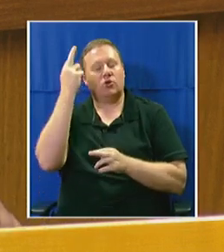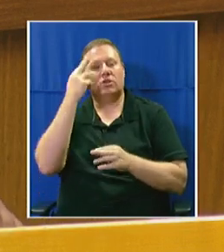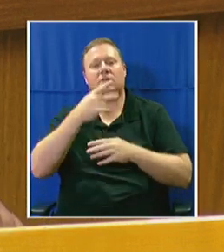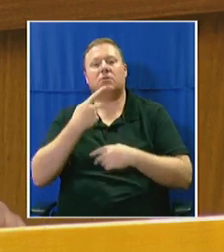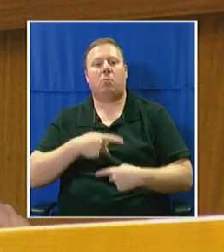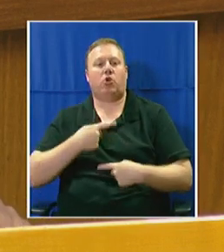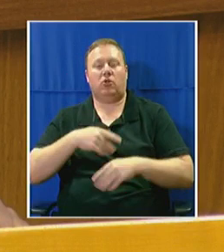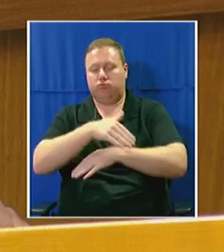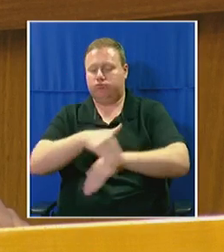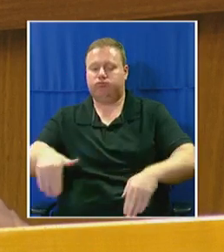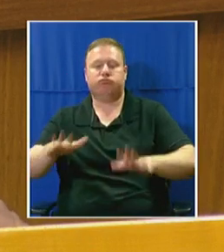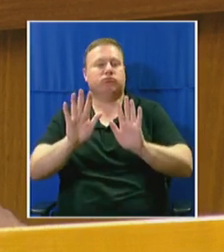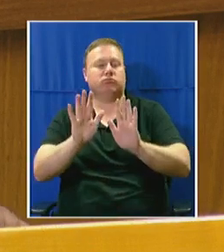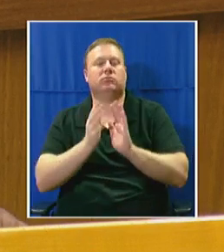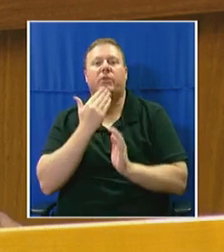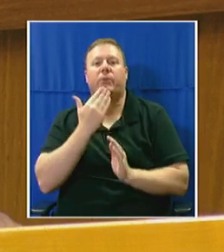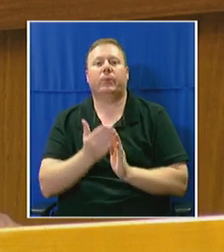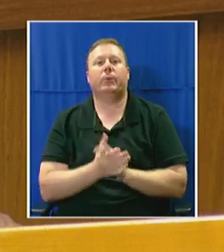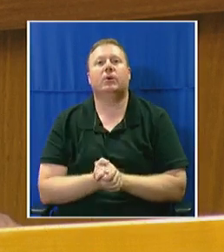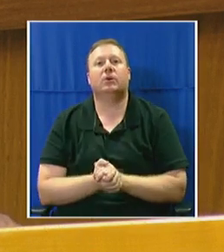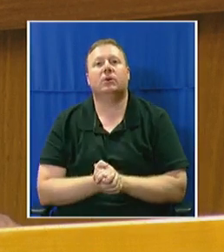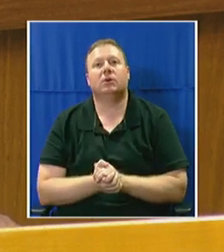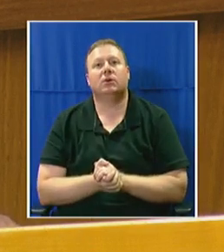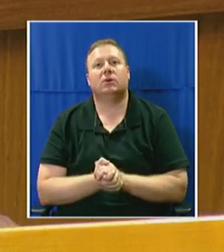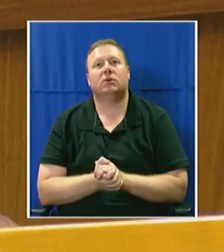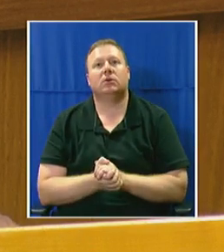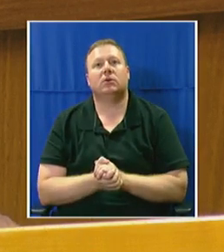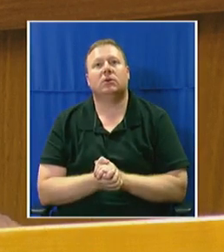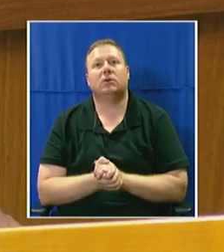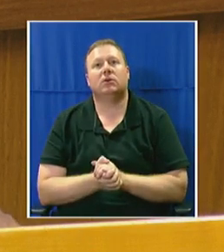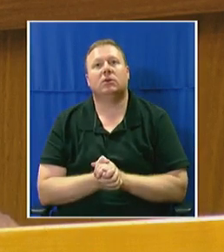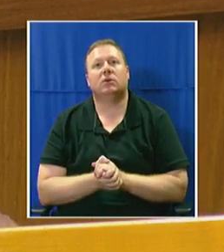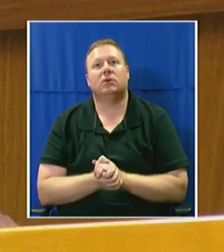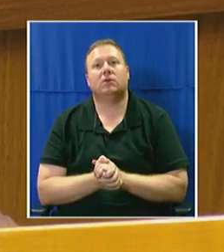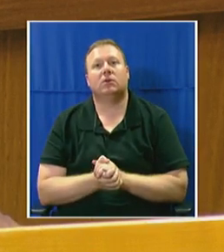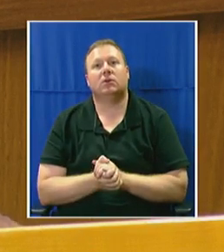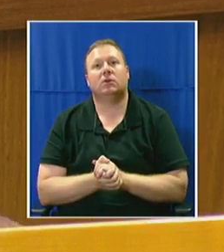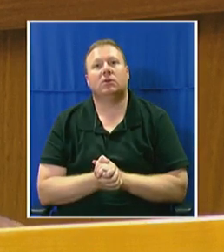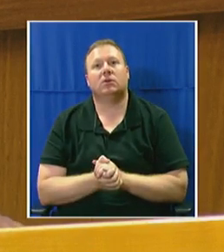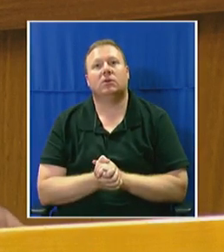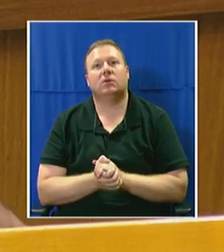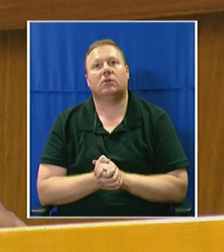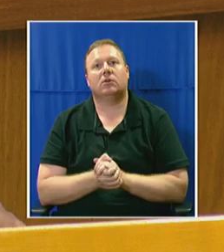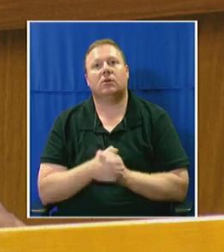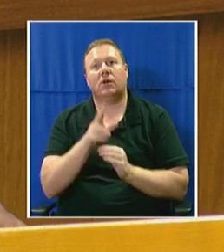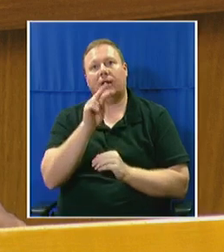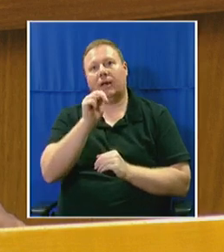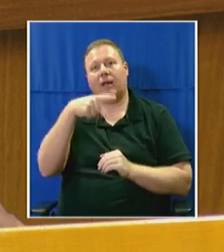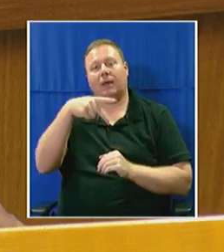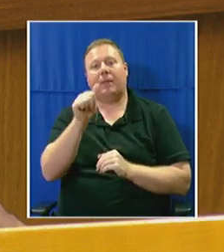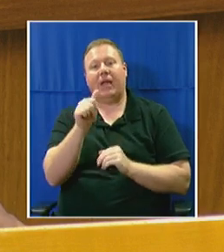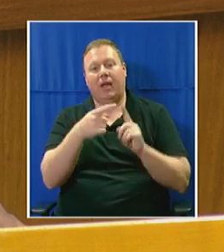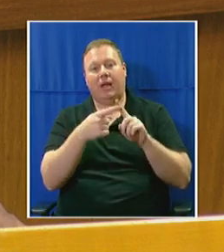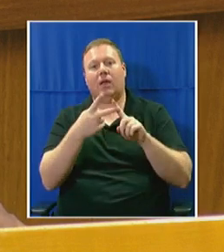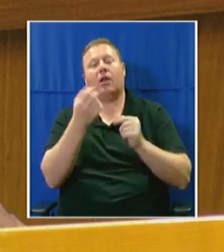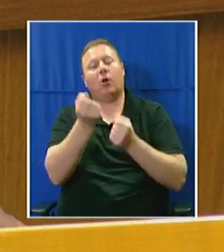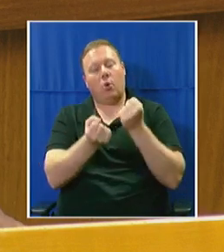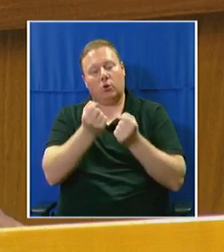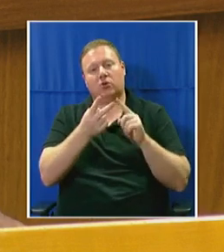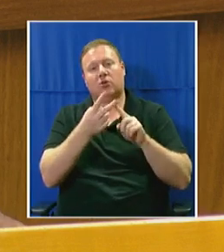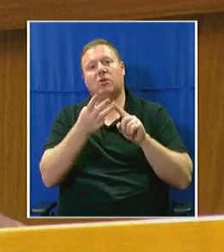informed the committee that she did not seek any restoration by Parliament back to a position and then pay she